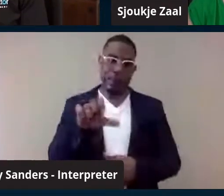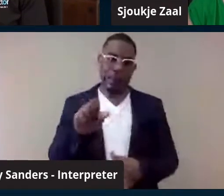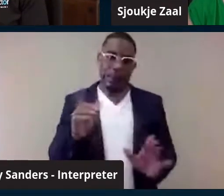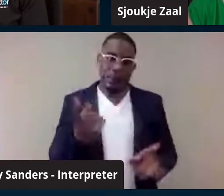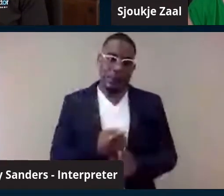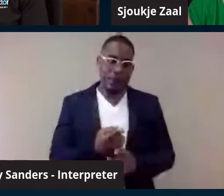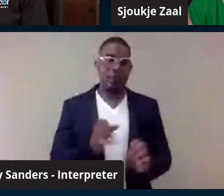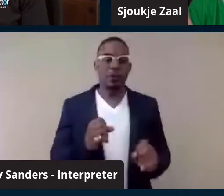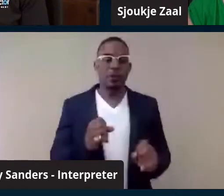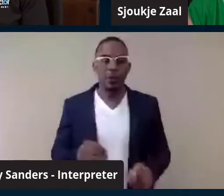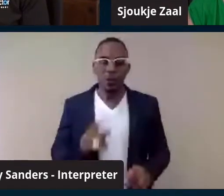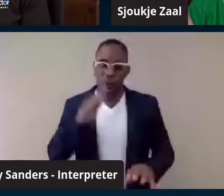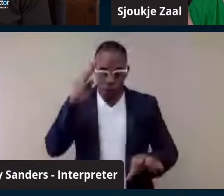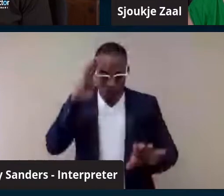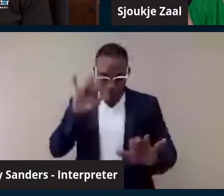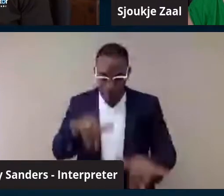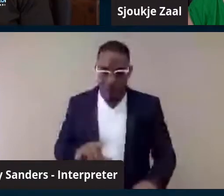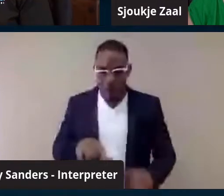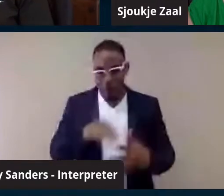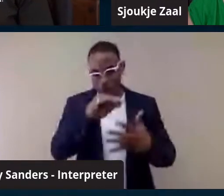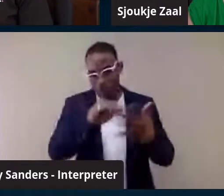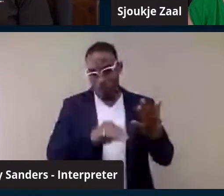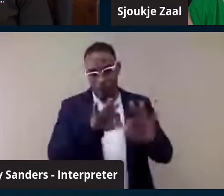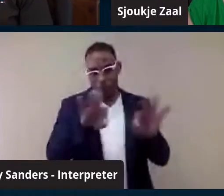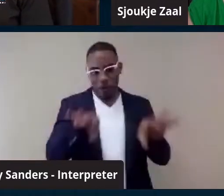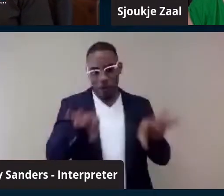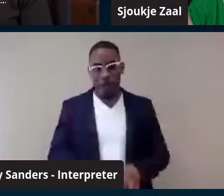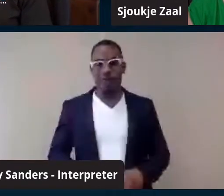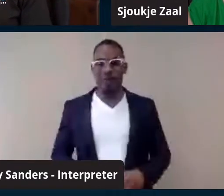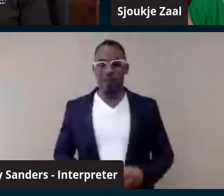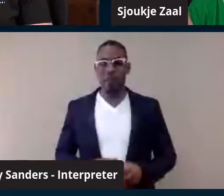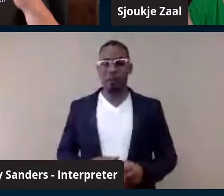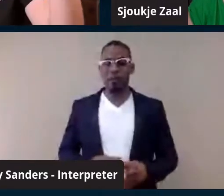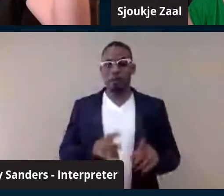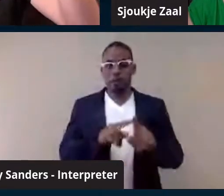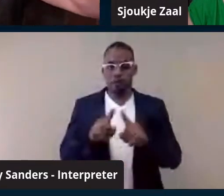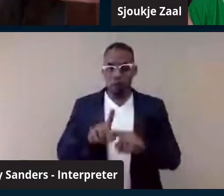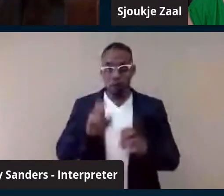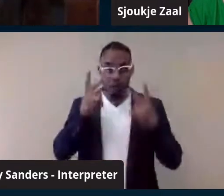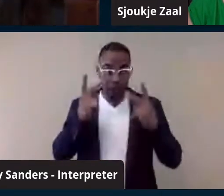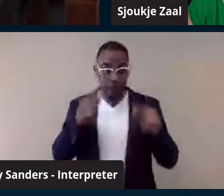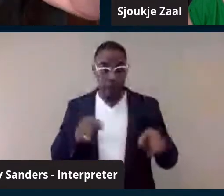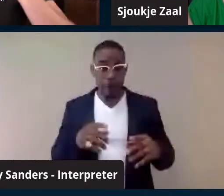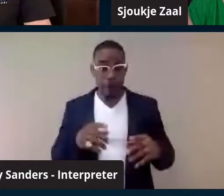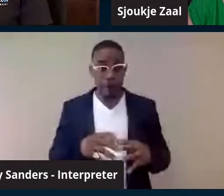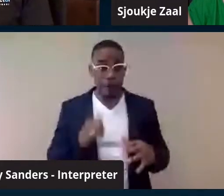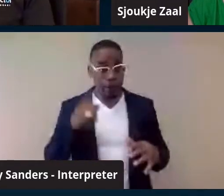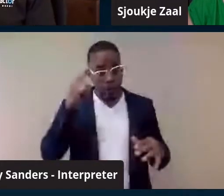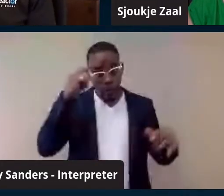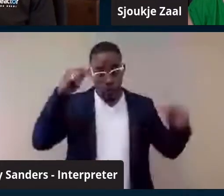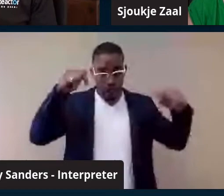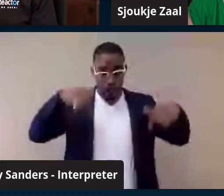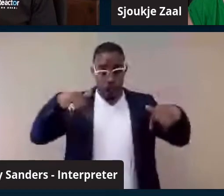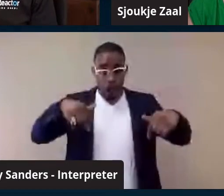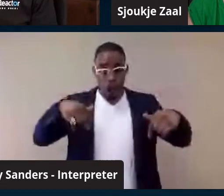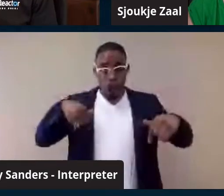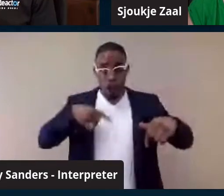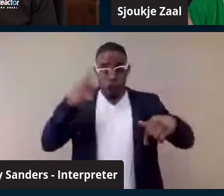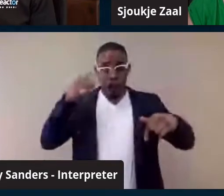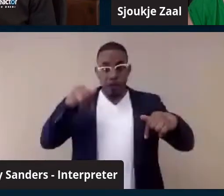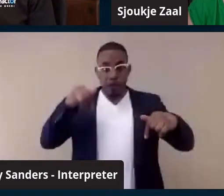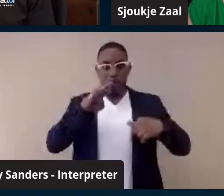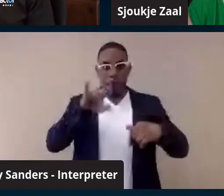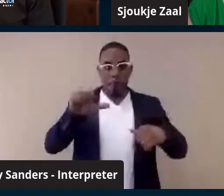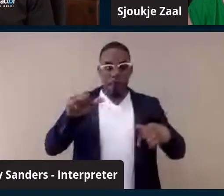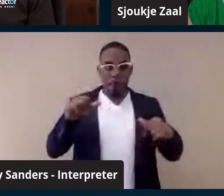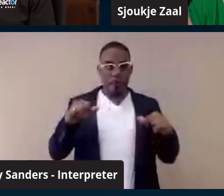be aware of that when you fill in the form. As you see, I think below us, you see that we have Billy,